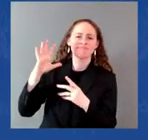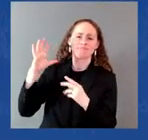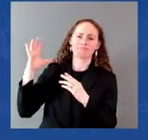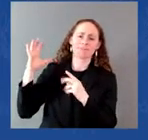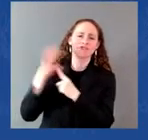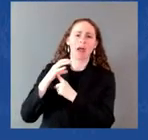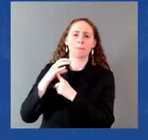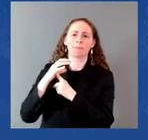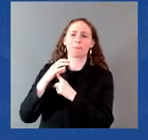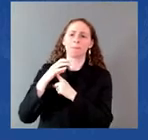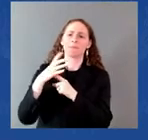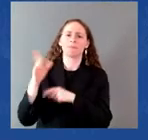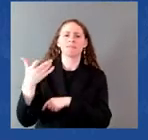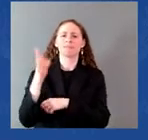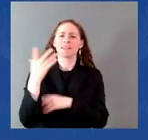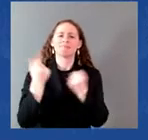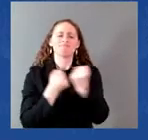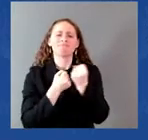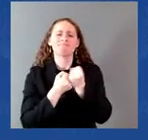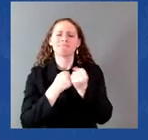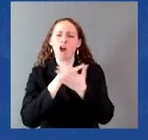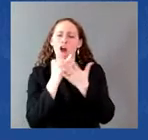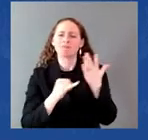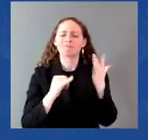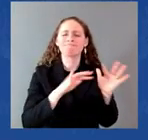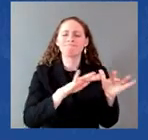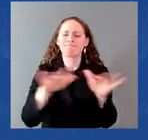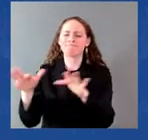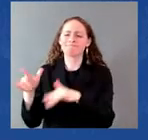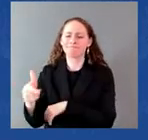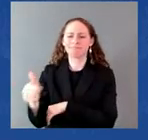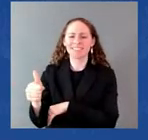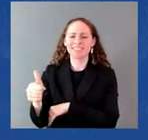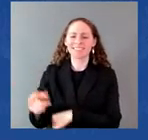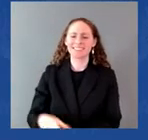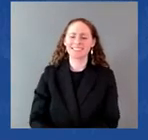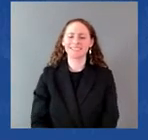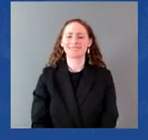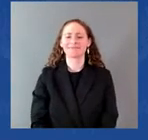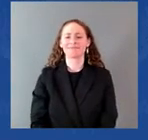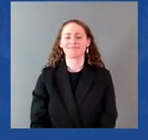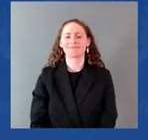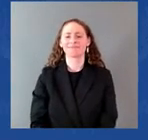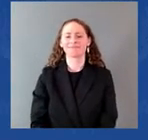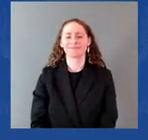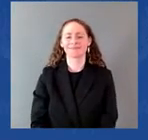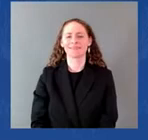welcome back to our dear friend, Caroline Kennedy. Caroline, Madam Ambassador.